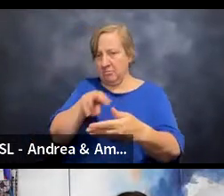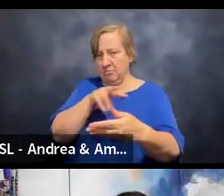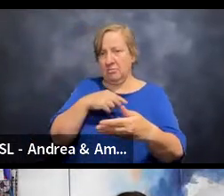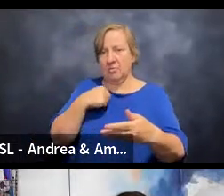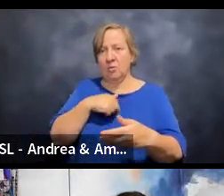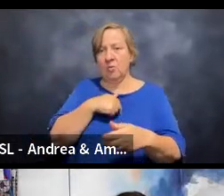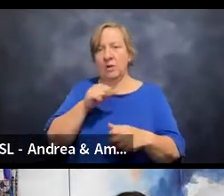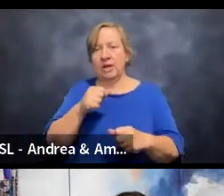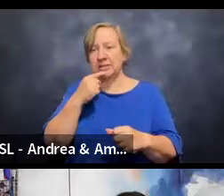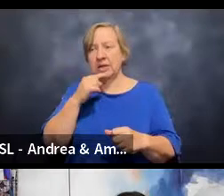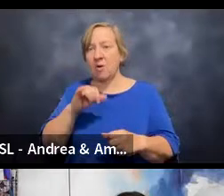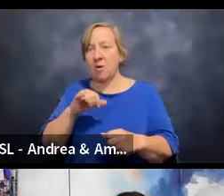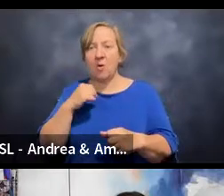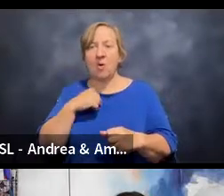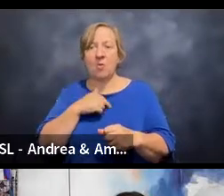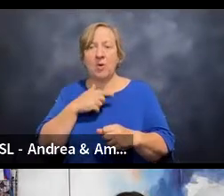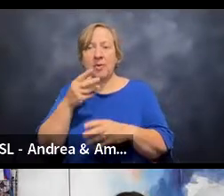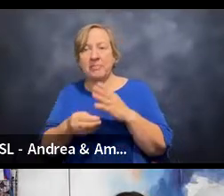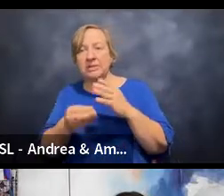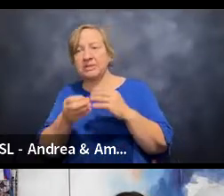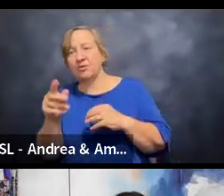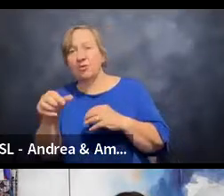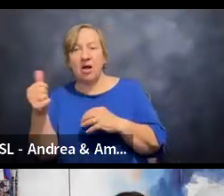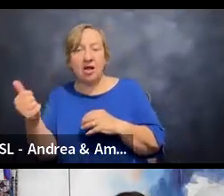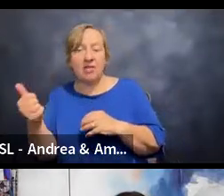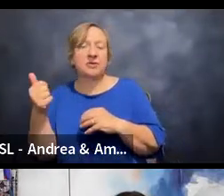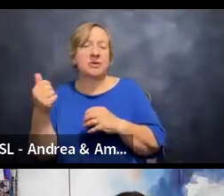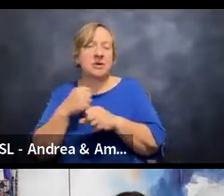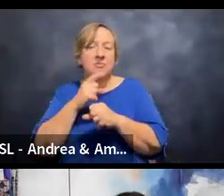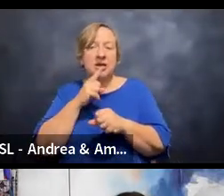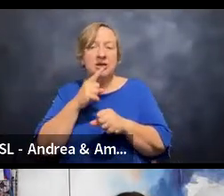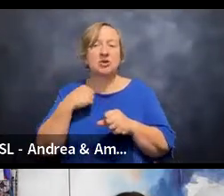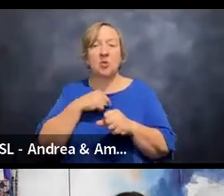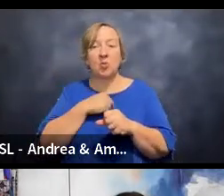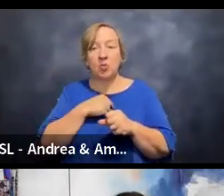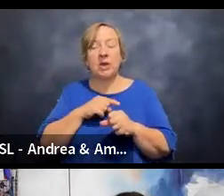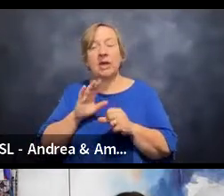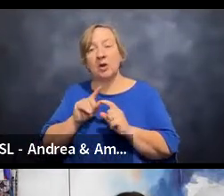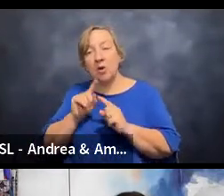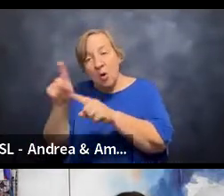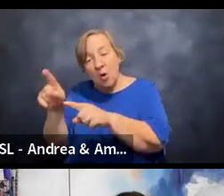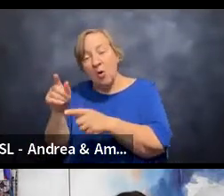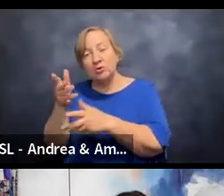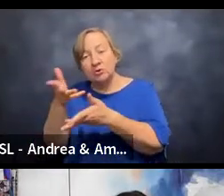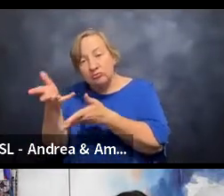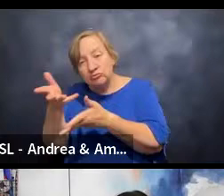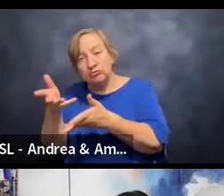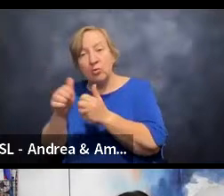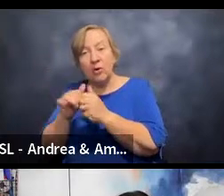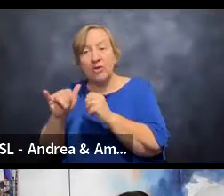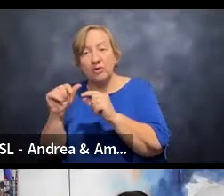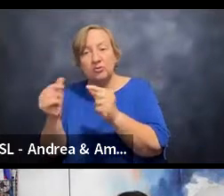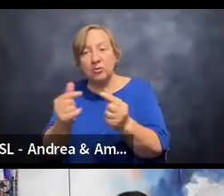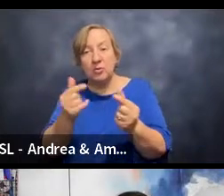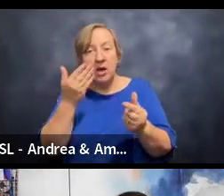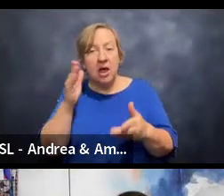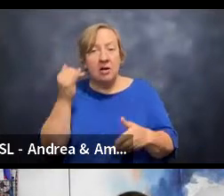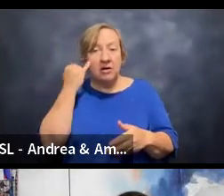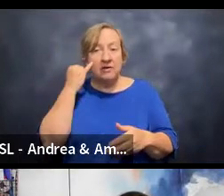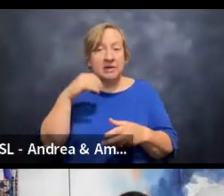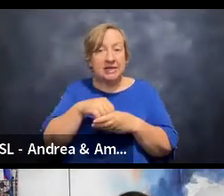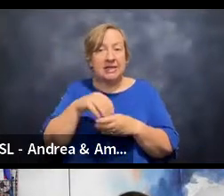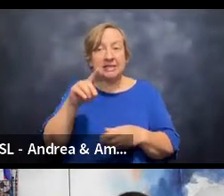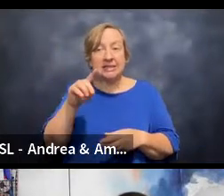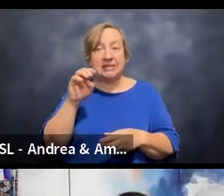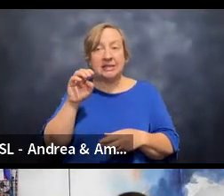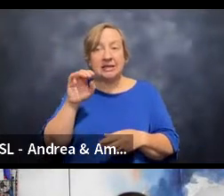go, oh, actually we're missing these 3 or 4. Let's make sure that we, as ambassadors, we go out to those groups. I don't know if it's in the DIEIS, like maybe